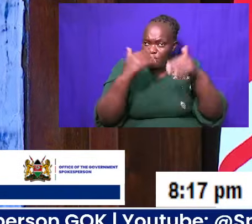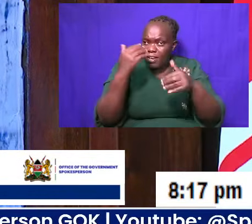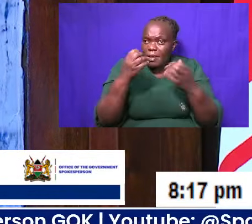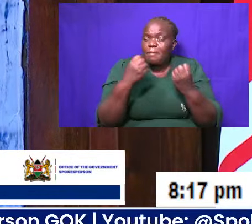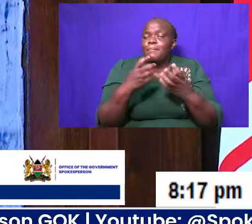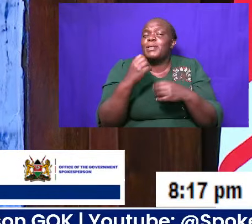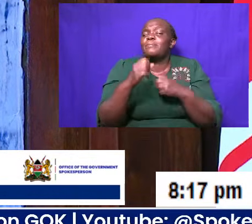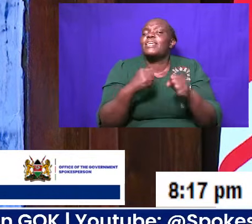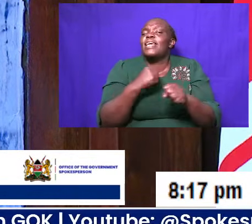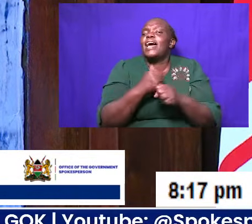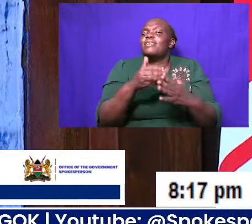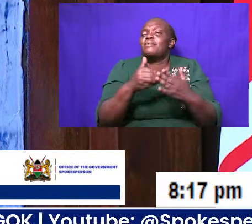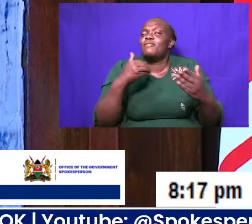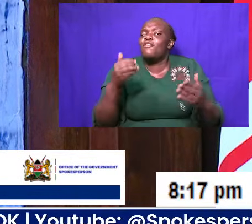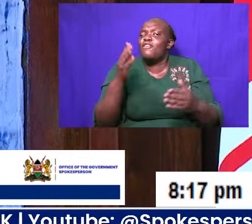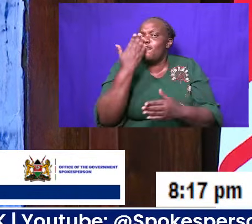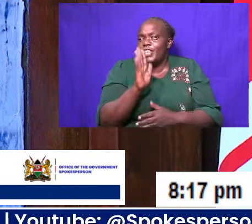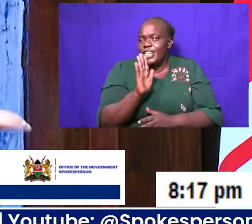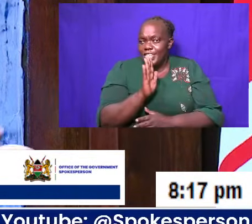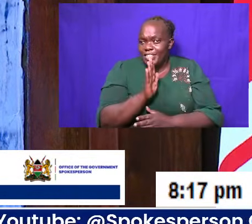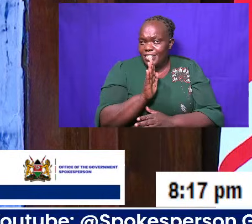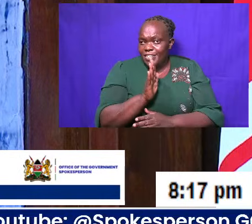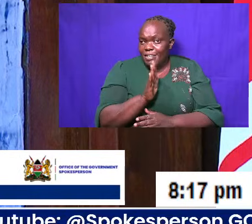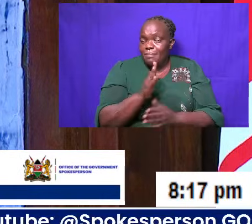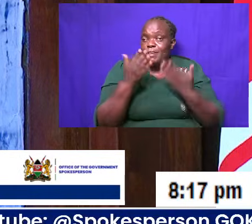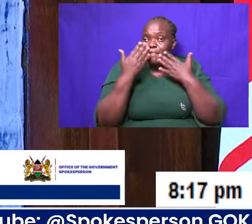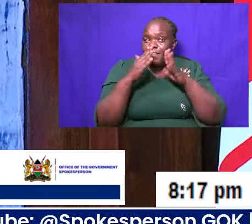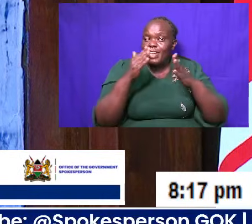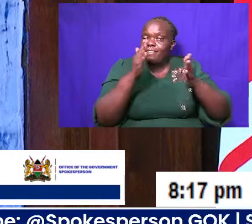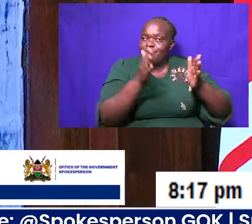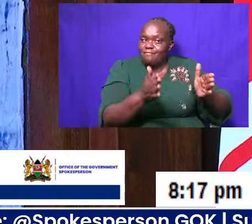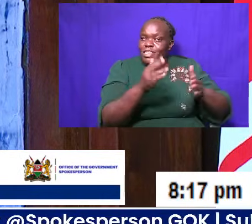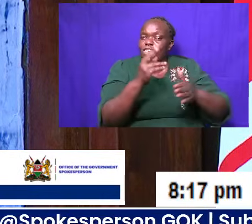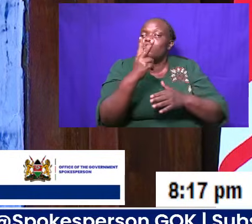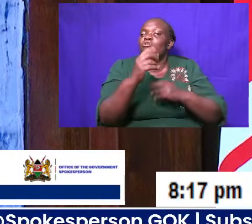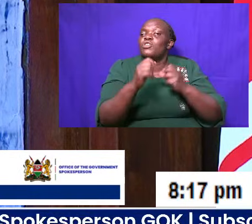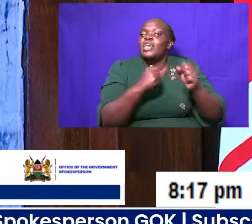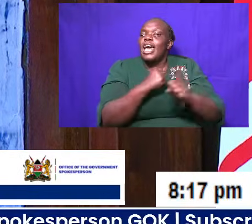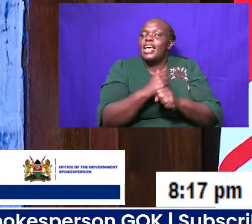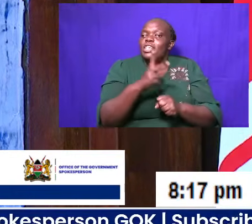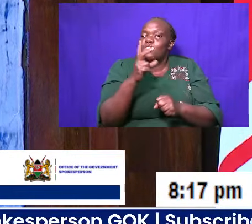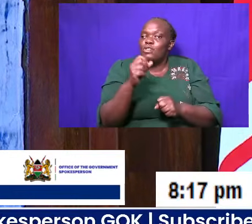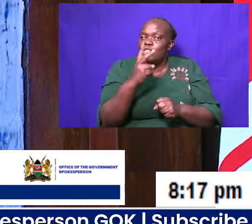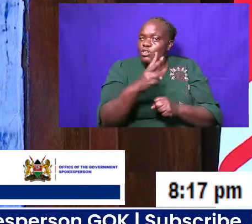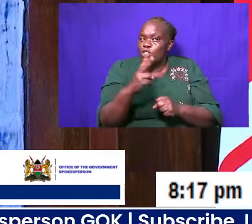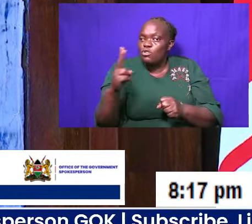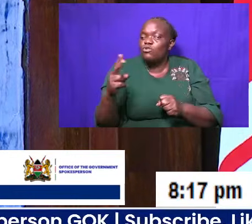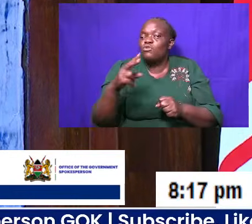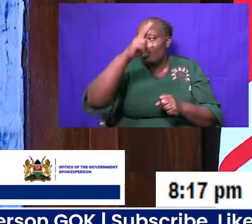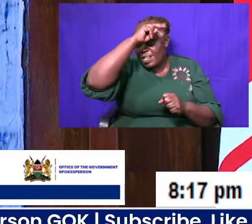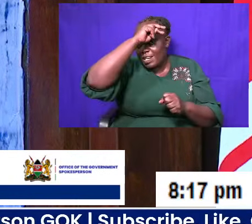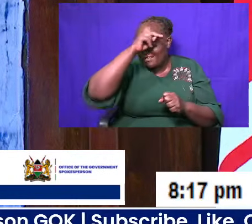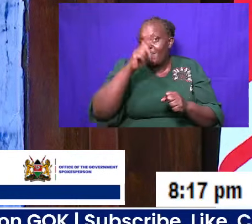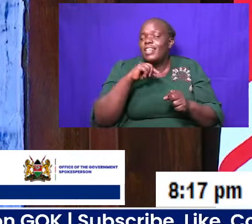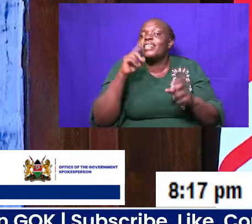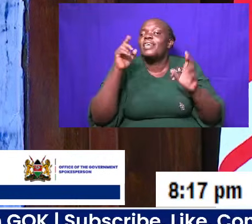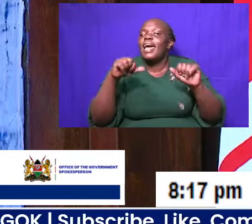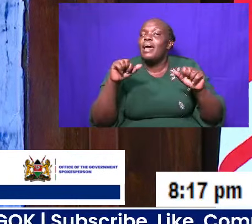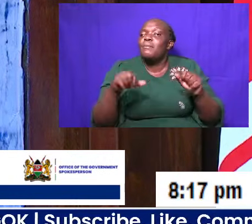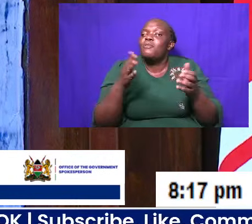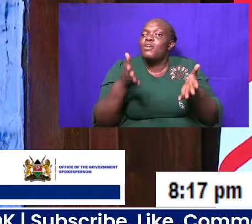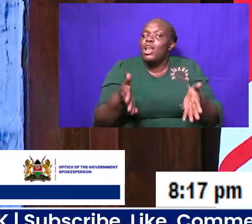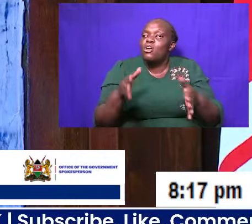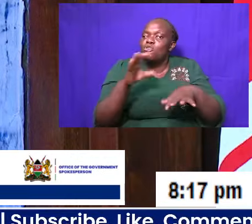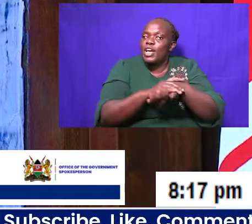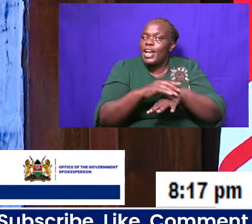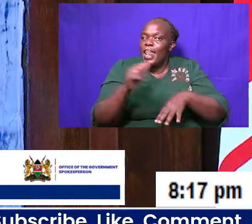before finishing your master's. And so I finished within 2 years, and in 2015 I graduated. Wow. And I was able to now get